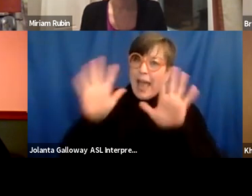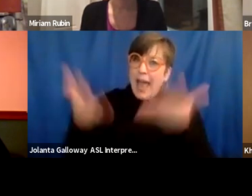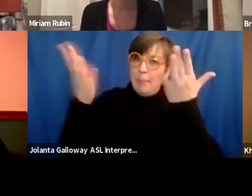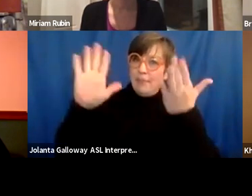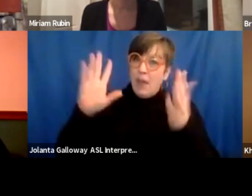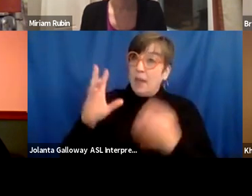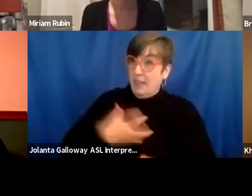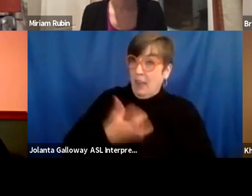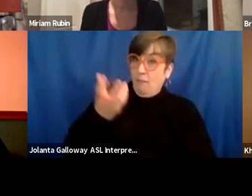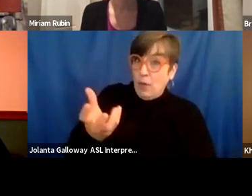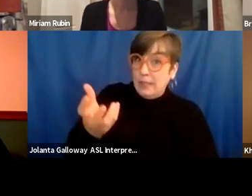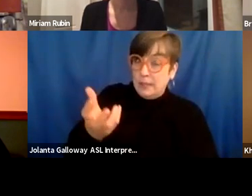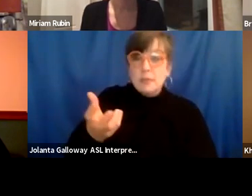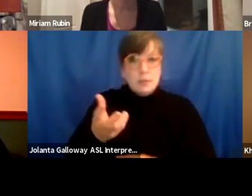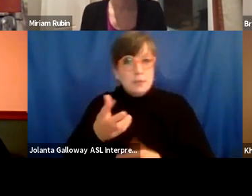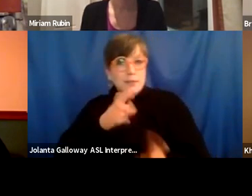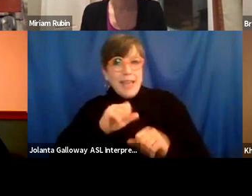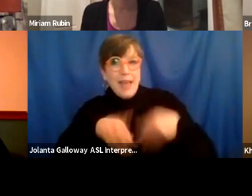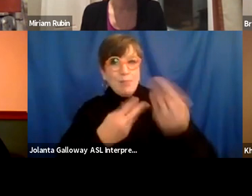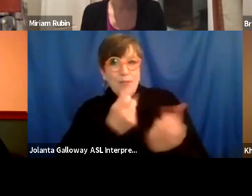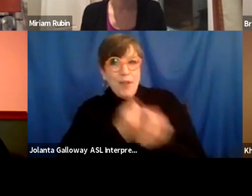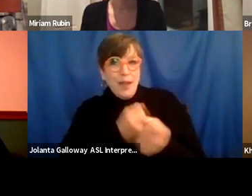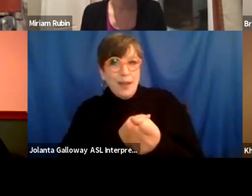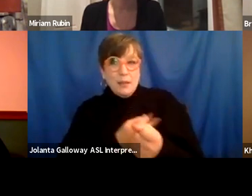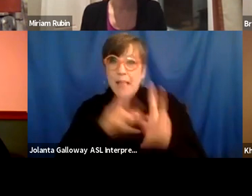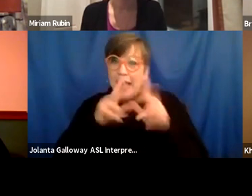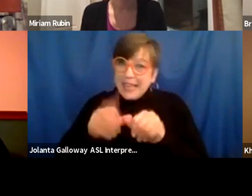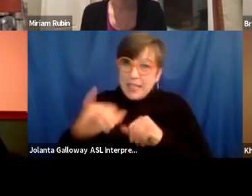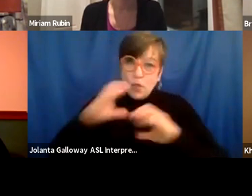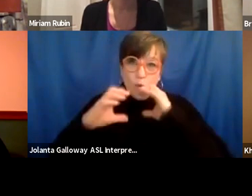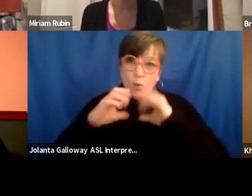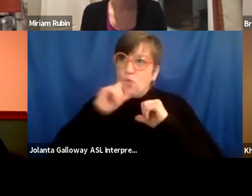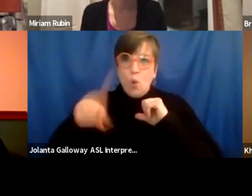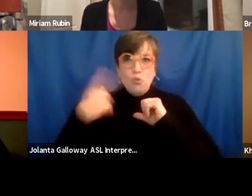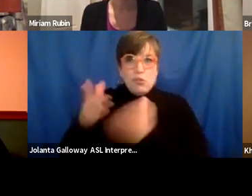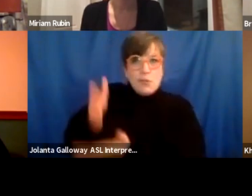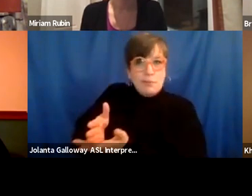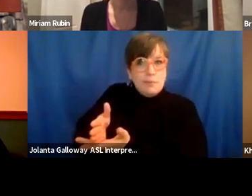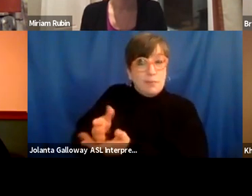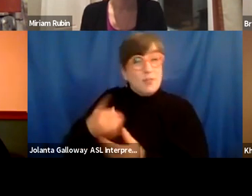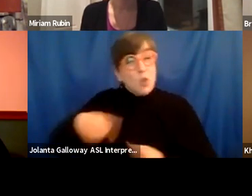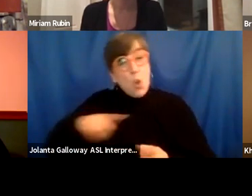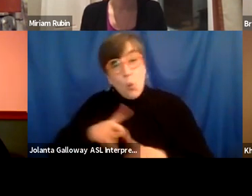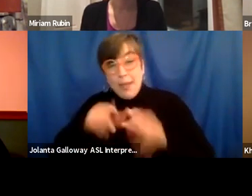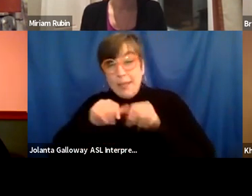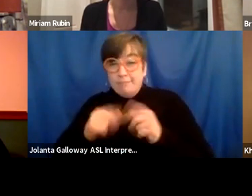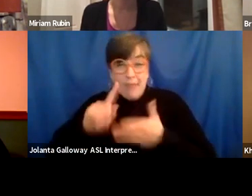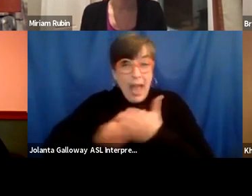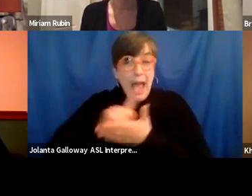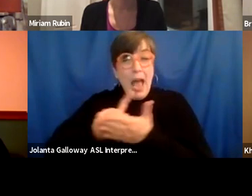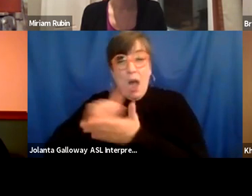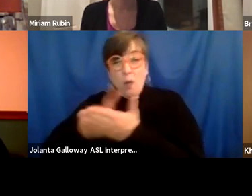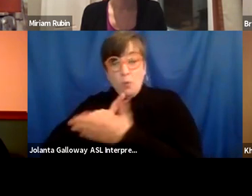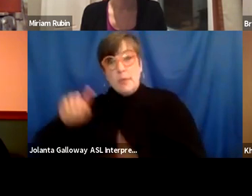the process and continuing to have that conversation with them. So we spend hours, and Miriam and her team